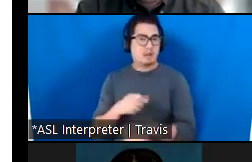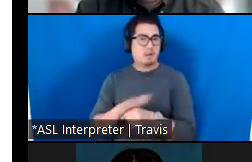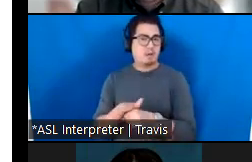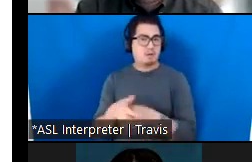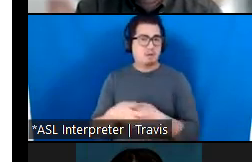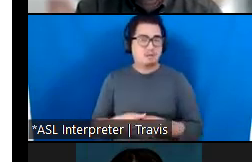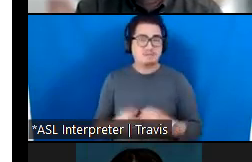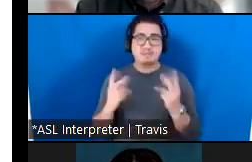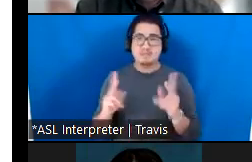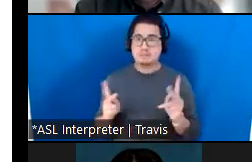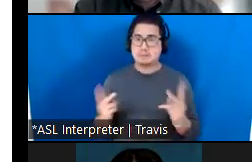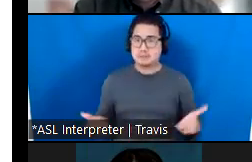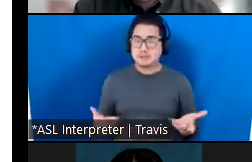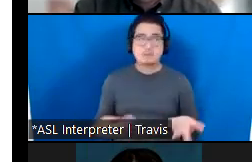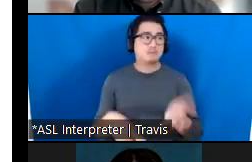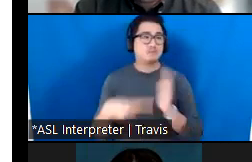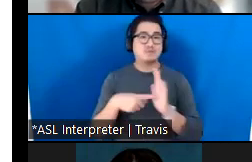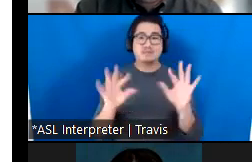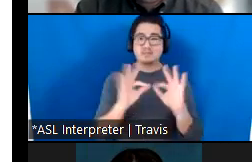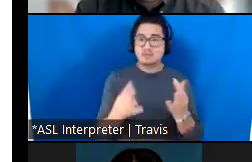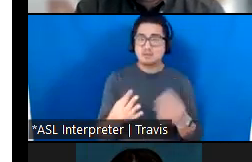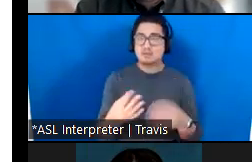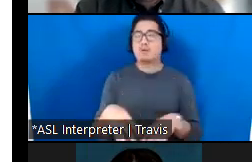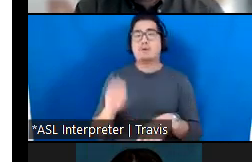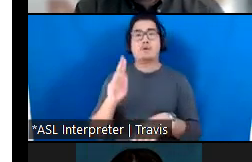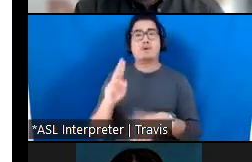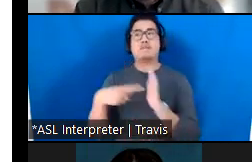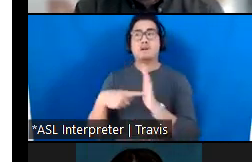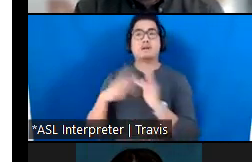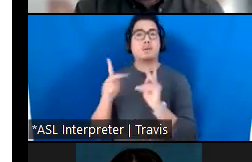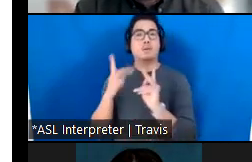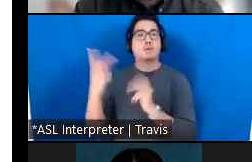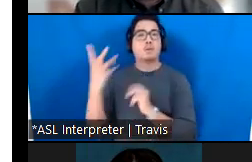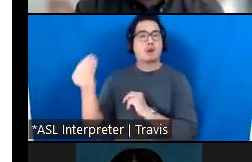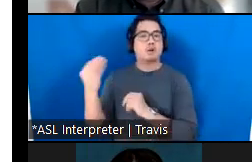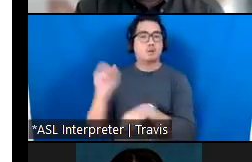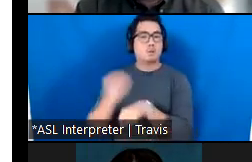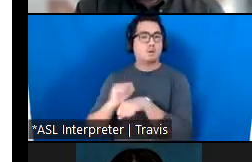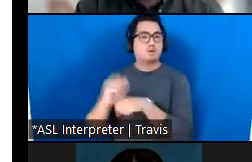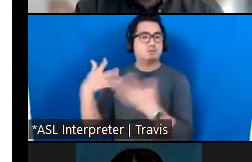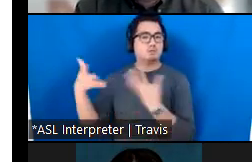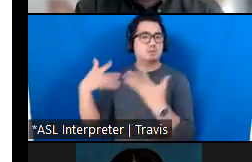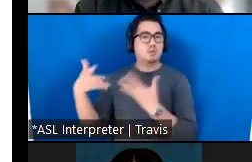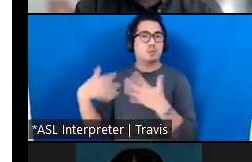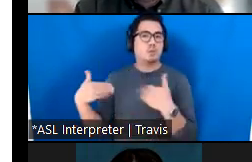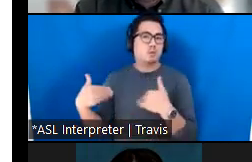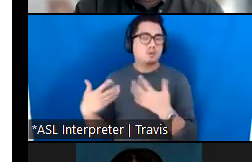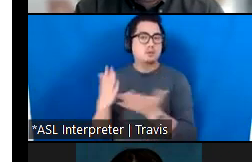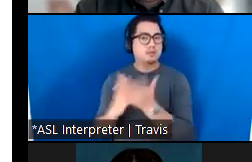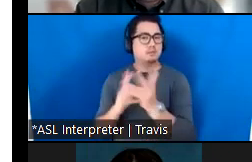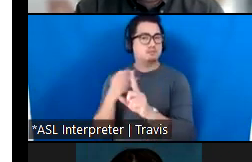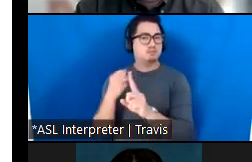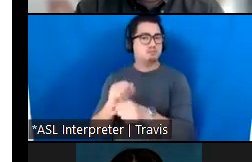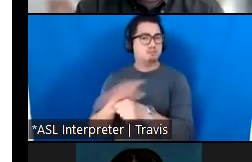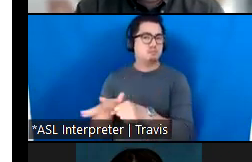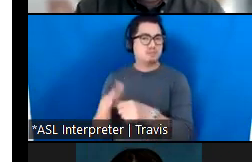families or even ourselves or in our workplaces of people are really suffering from the long-term debilitating